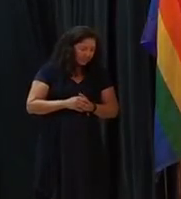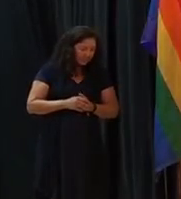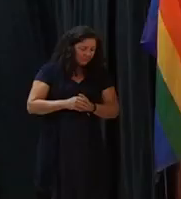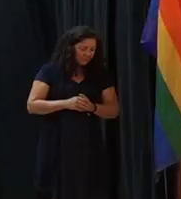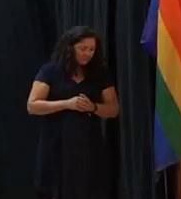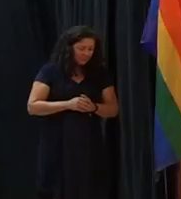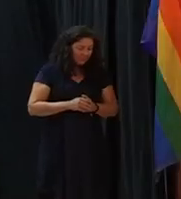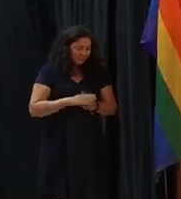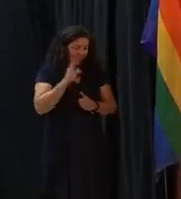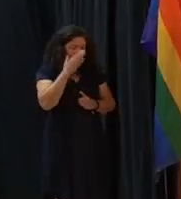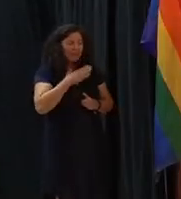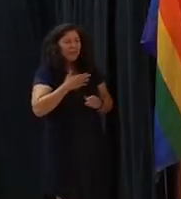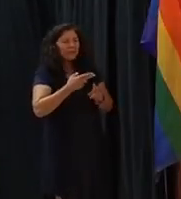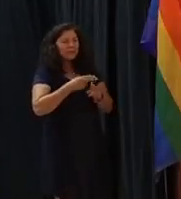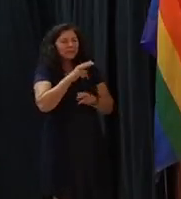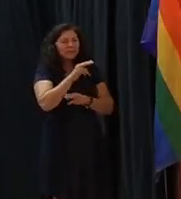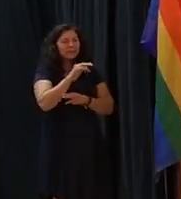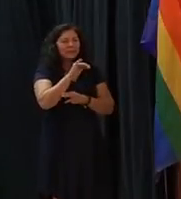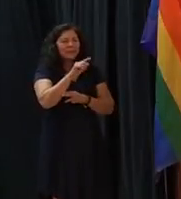Hi, Nilu from Nepal.